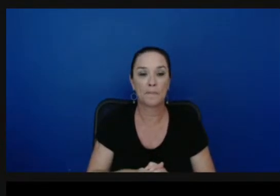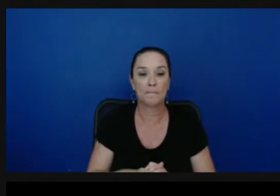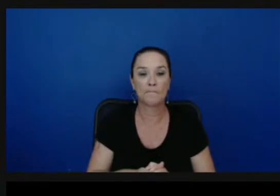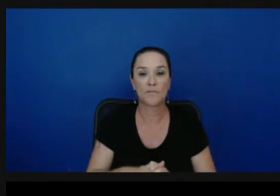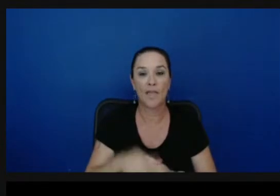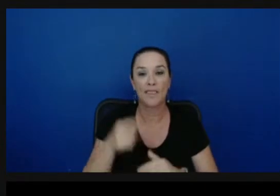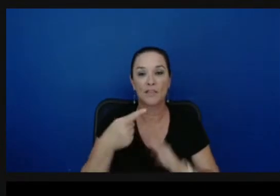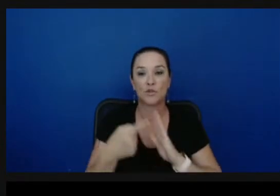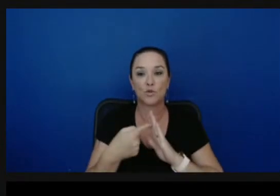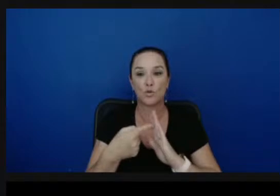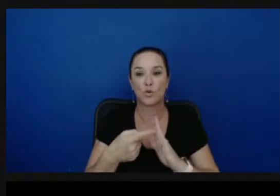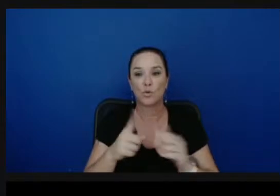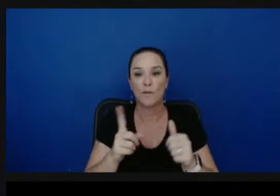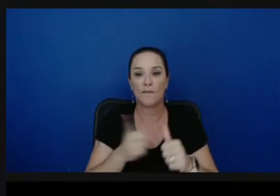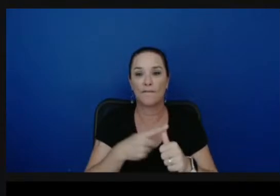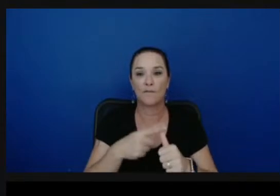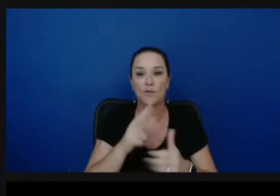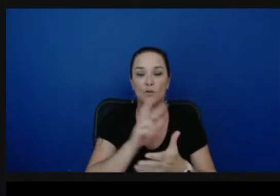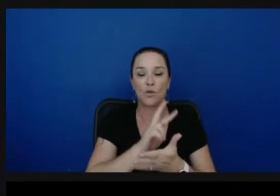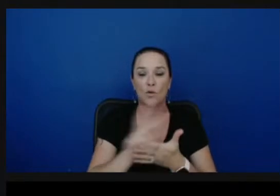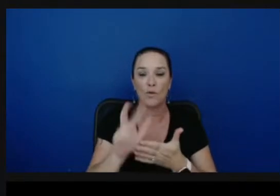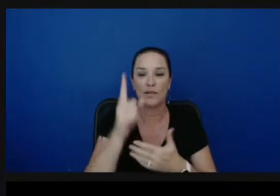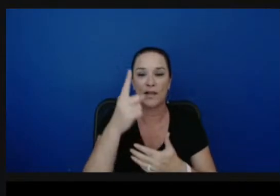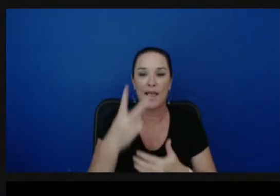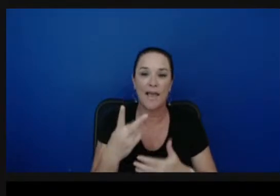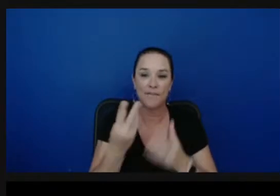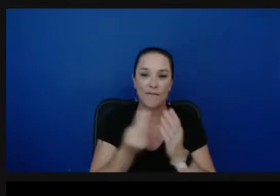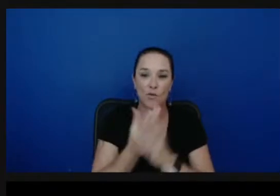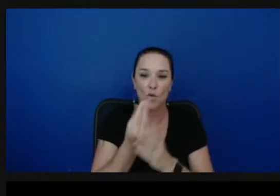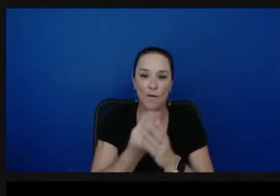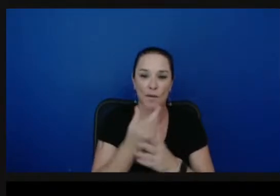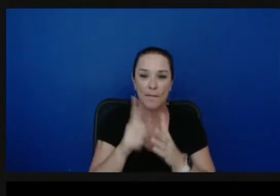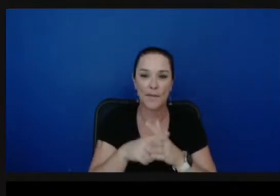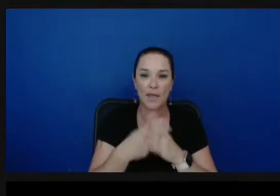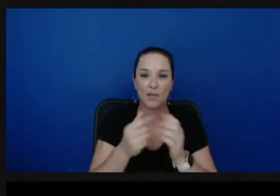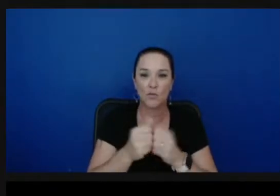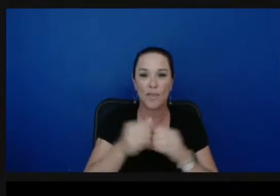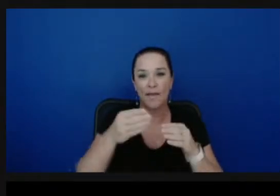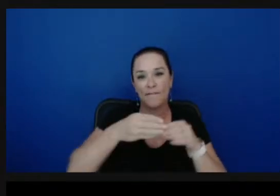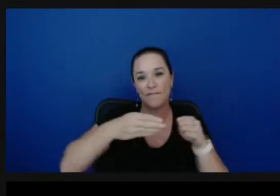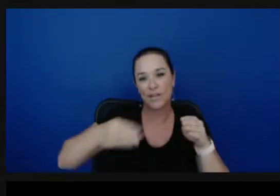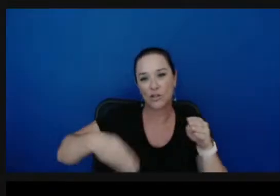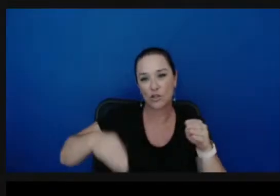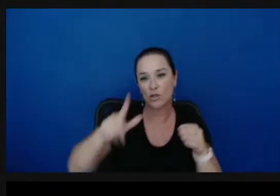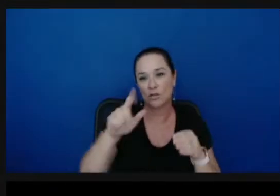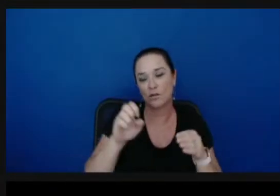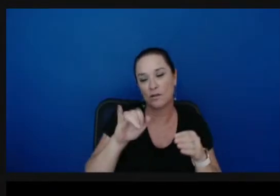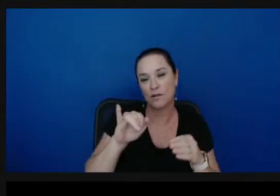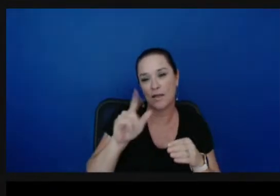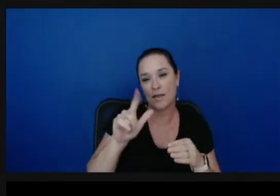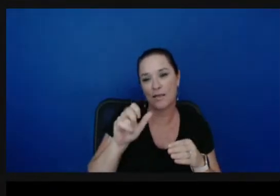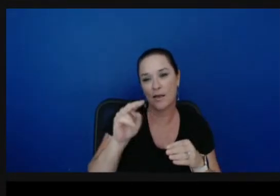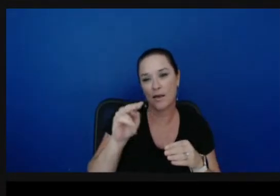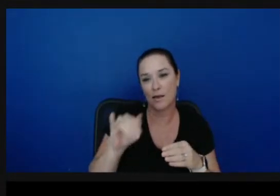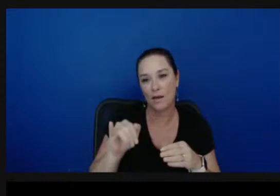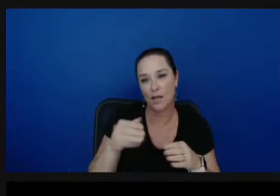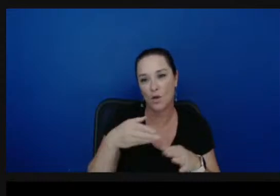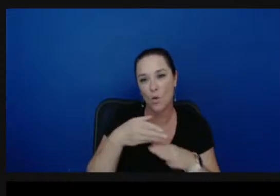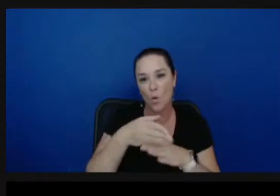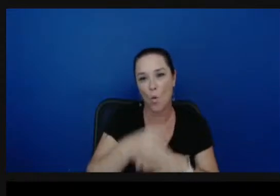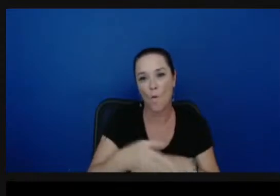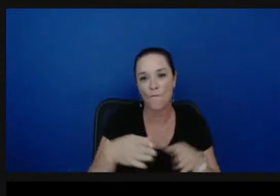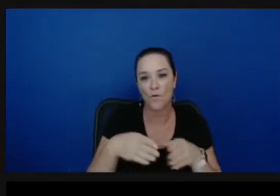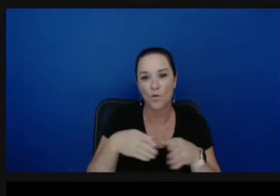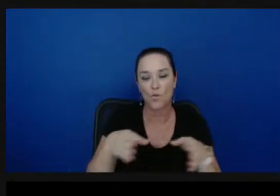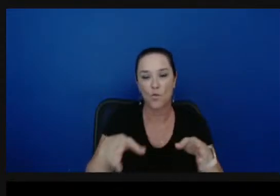shows the first 3.5 weeks of eruption. It begins with those fissures within Leilani, crossing the road, cracking the